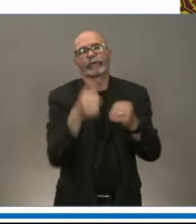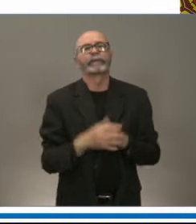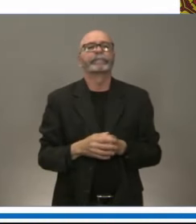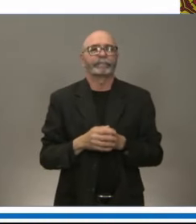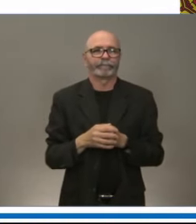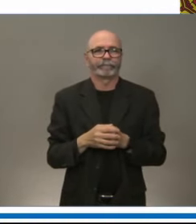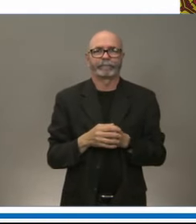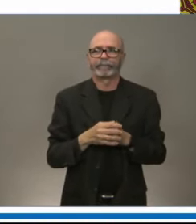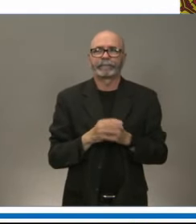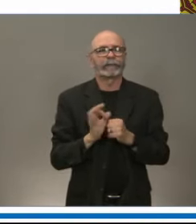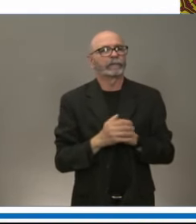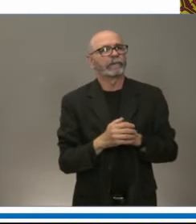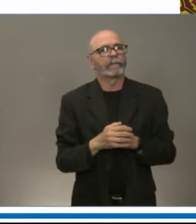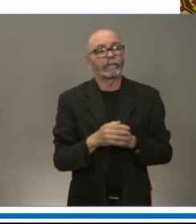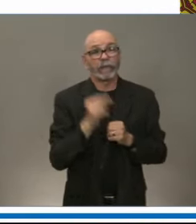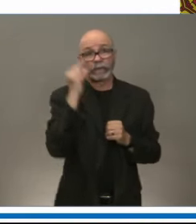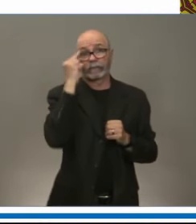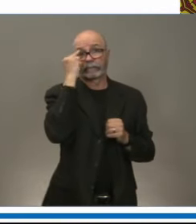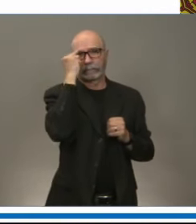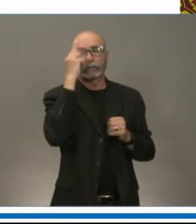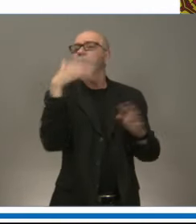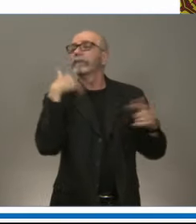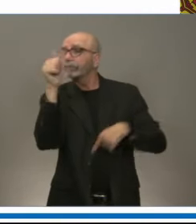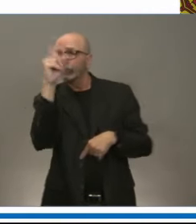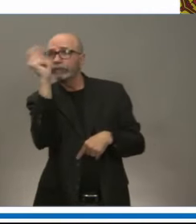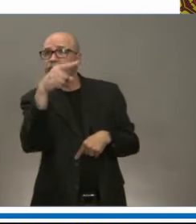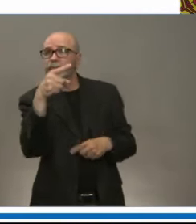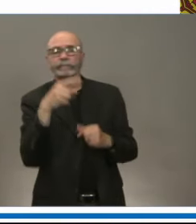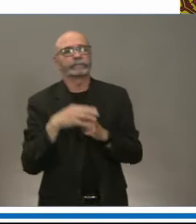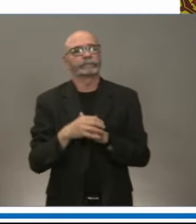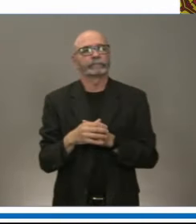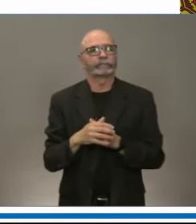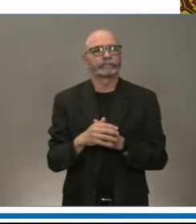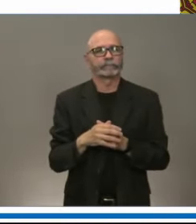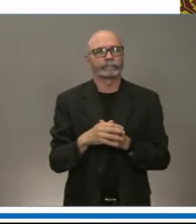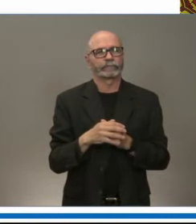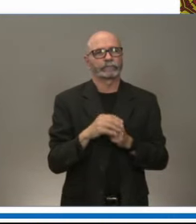Great, thank you. Our next question will go to John McPhee with the Chronicle Herald.